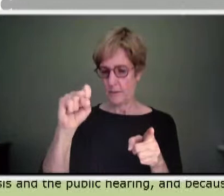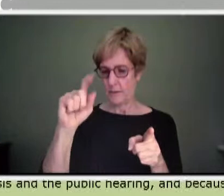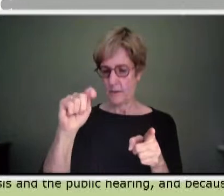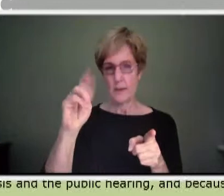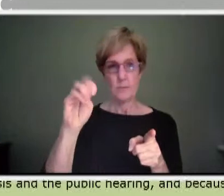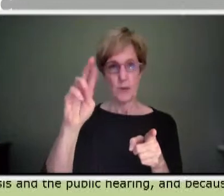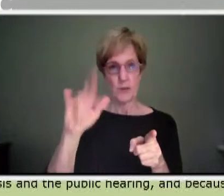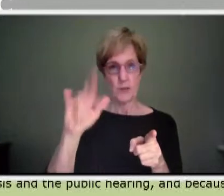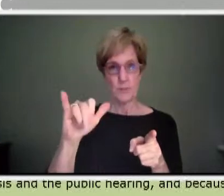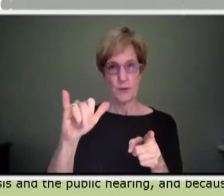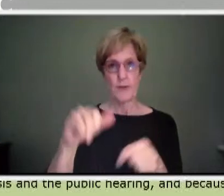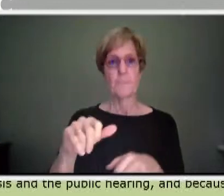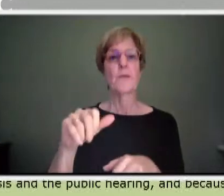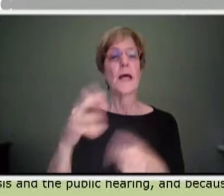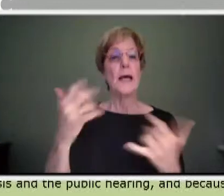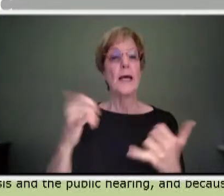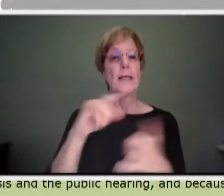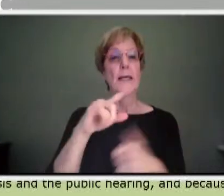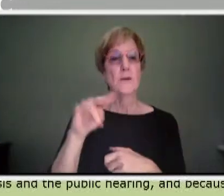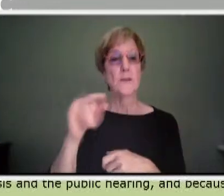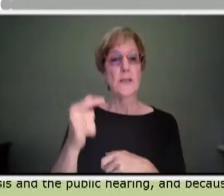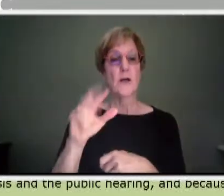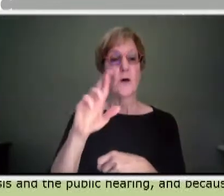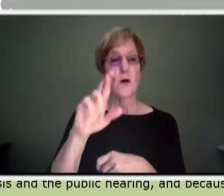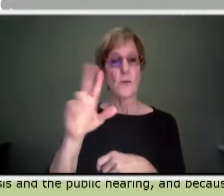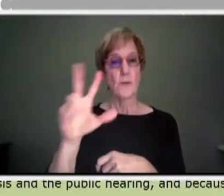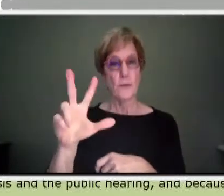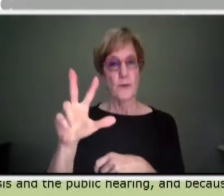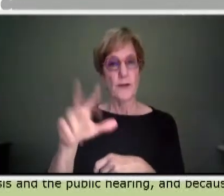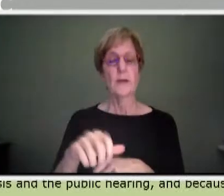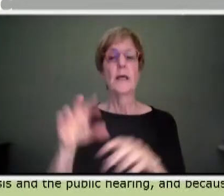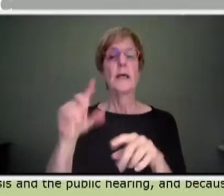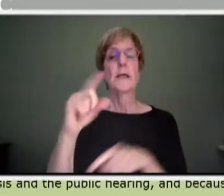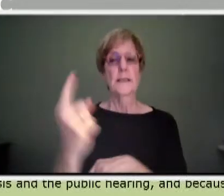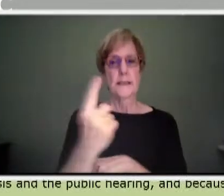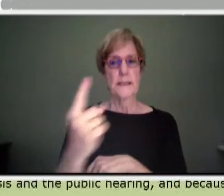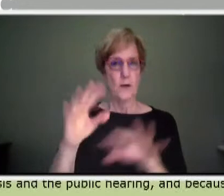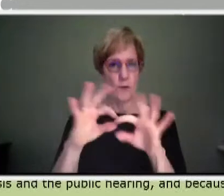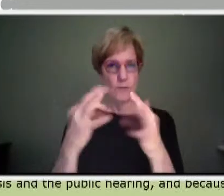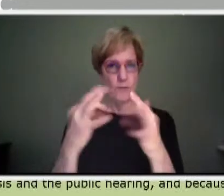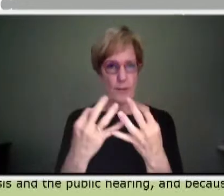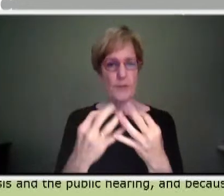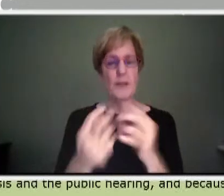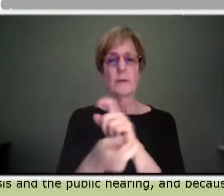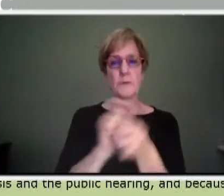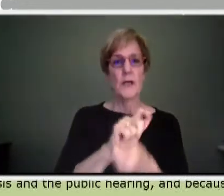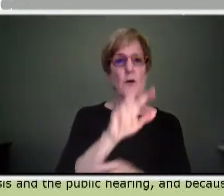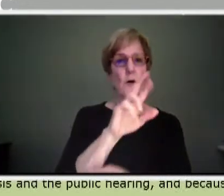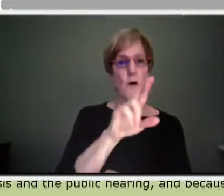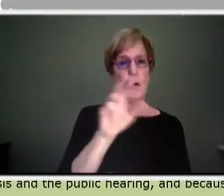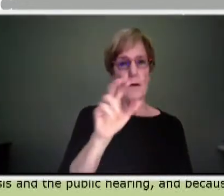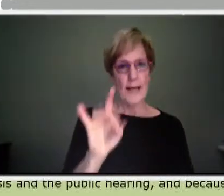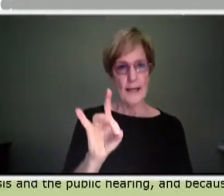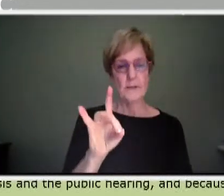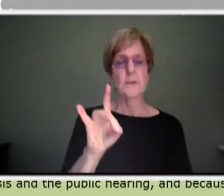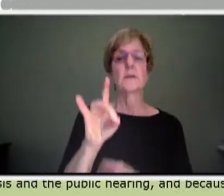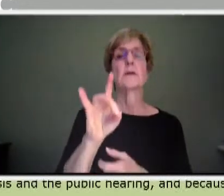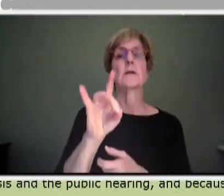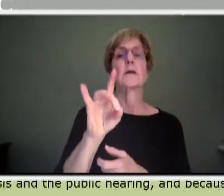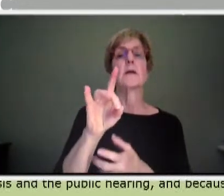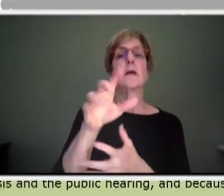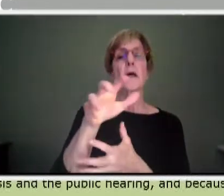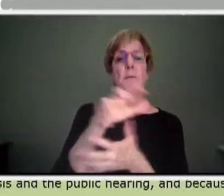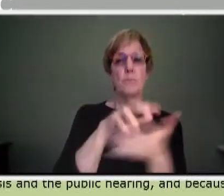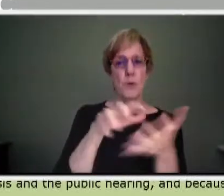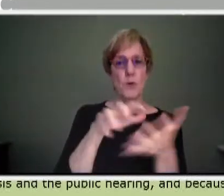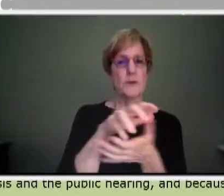district. The current zoning is R3 single-family residential, and the proposed zoning is R8 multifamily residential conditional. The